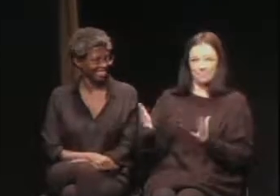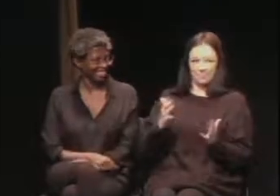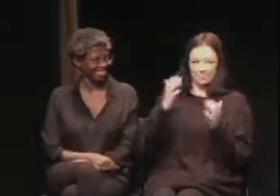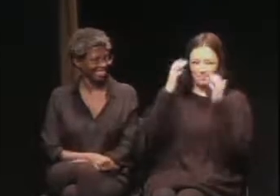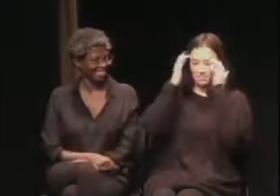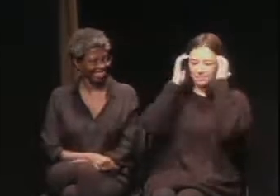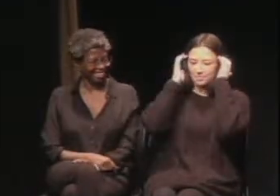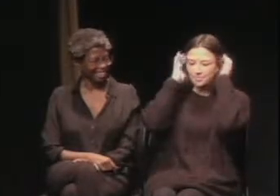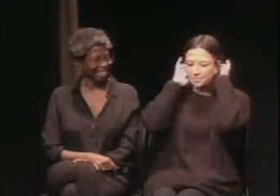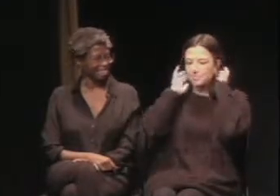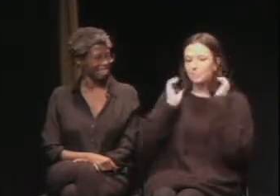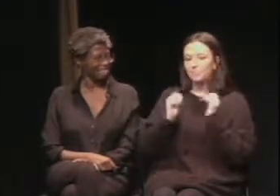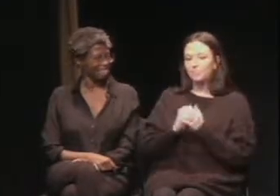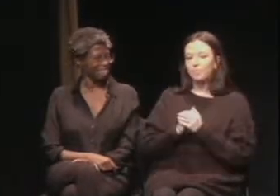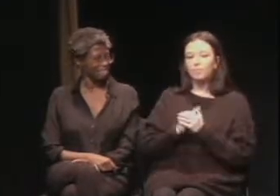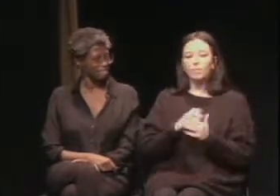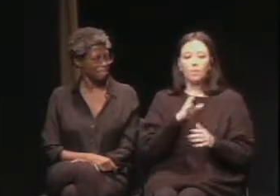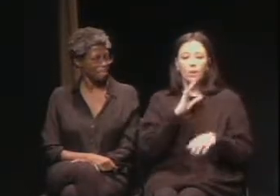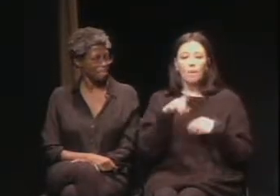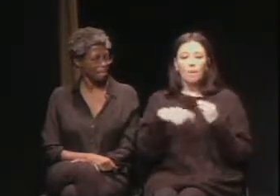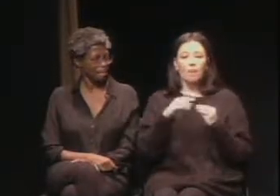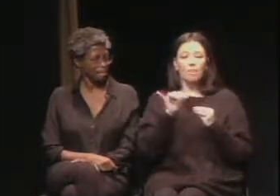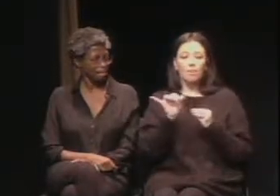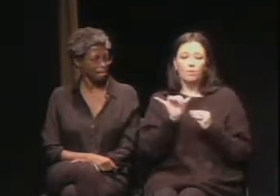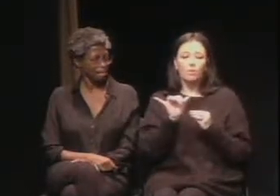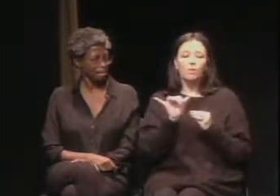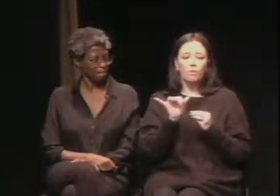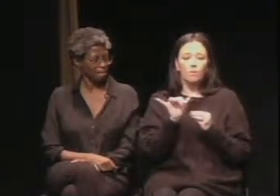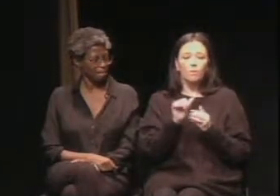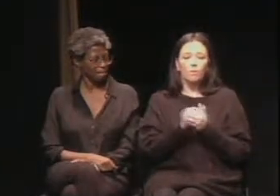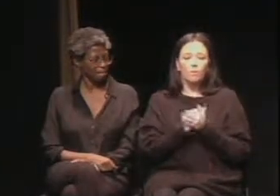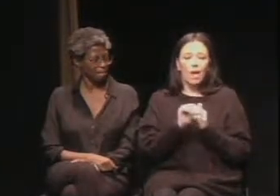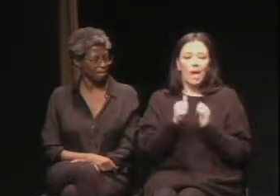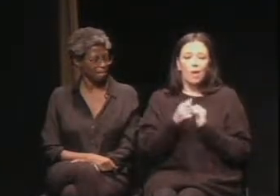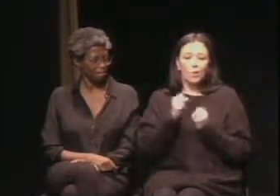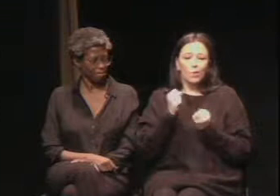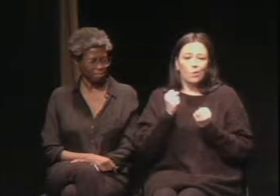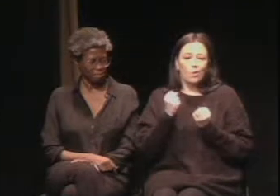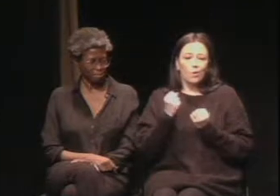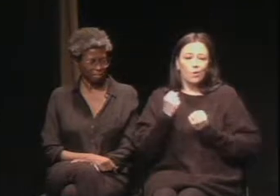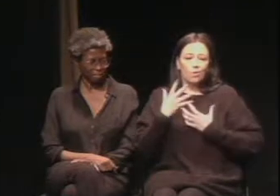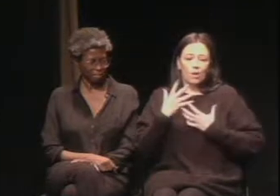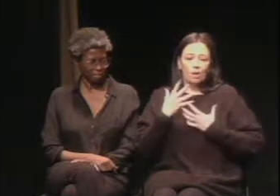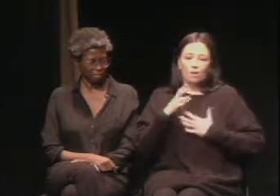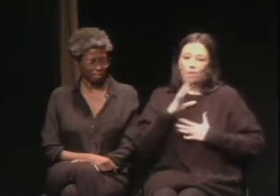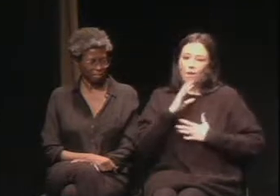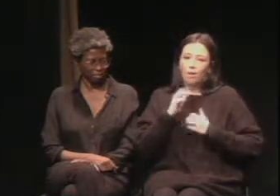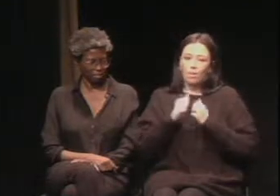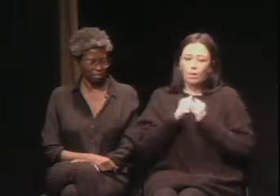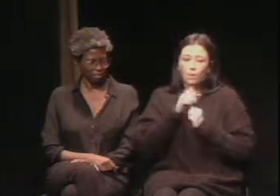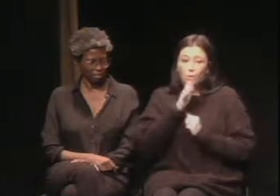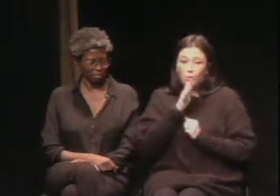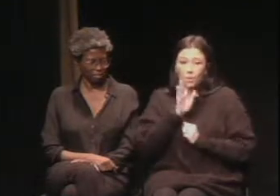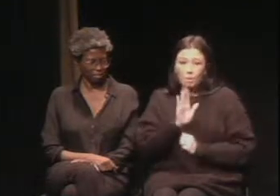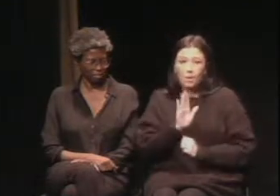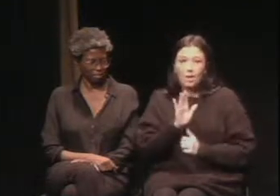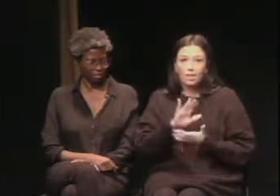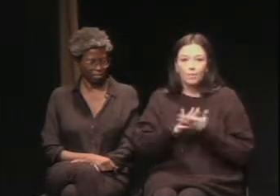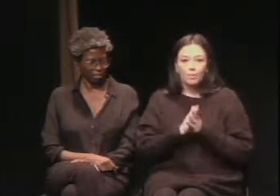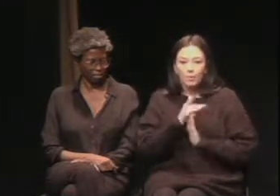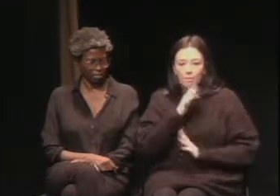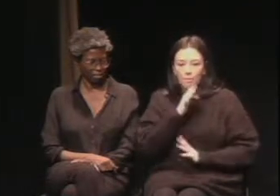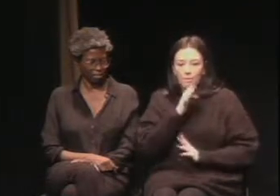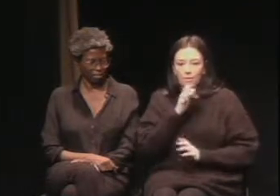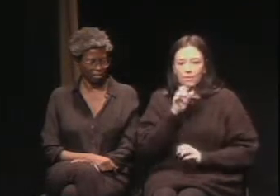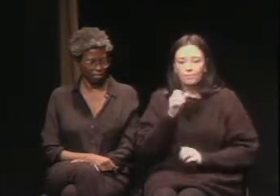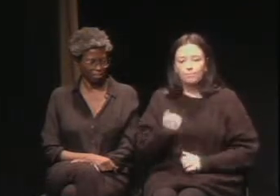That's so true. You talk about that too, like how you were afraid to talk to your mother, mm-hmm. and how when you became a mother, you're able